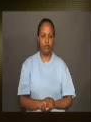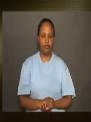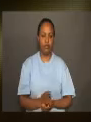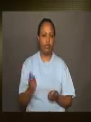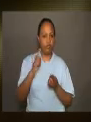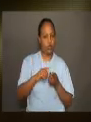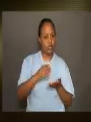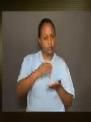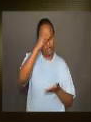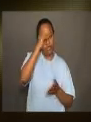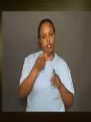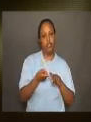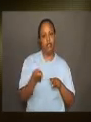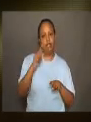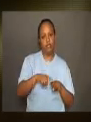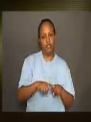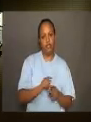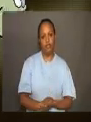Let's get back to our lesson.